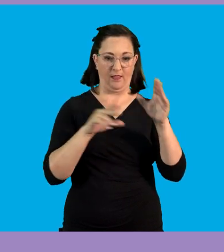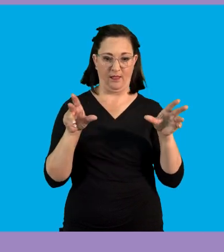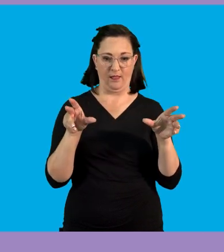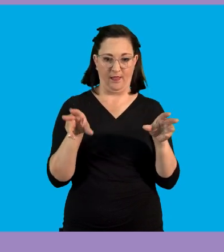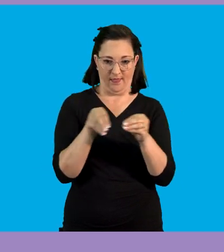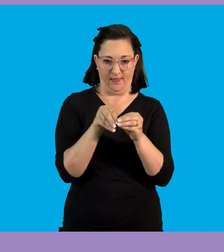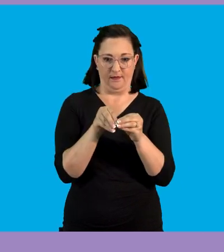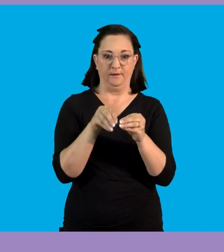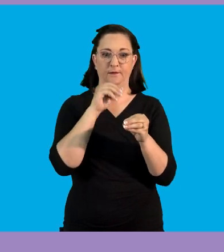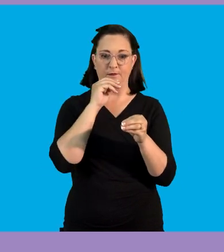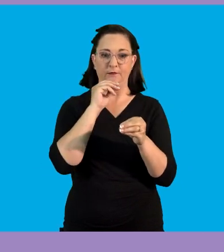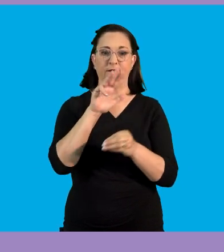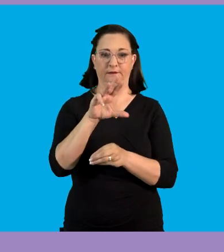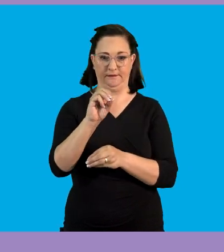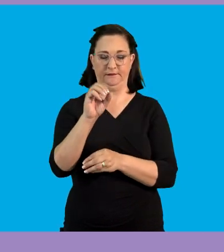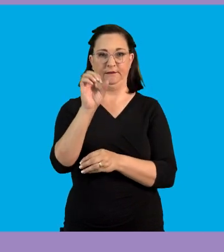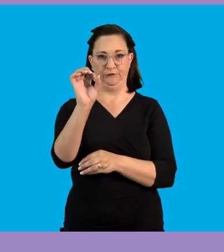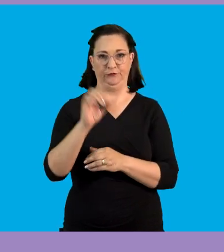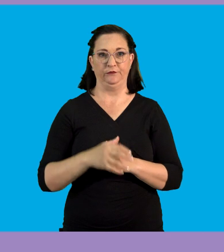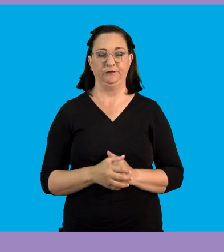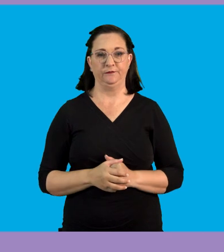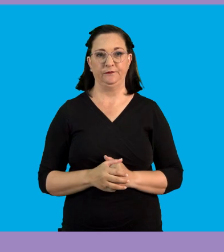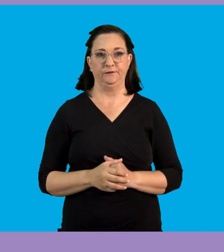So they add up to 90 degrees.